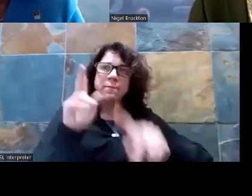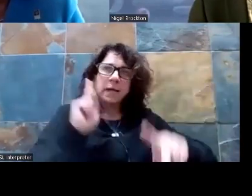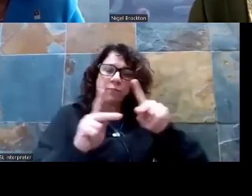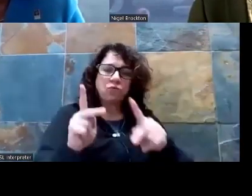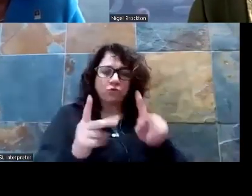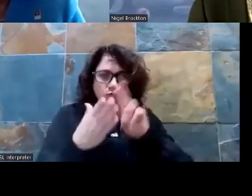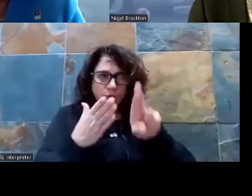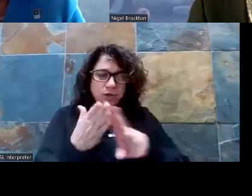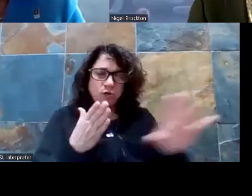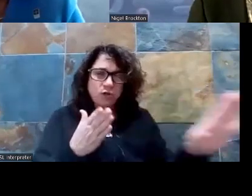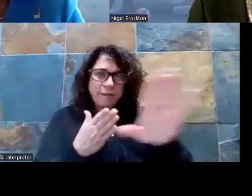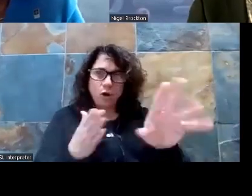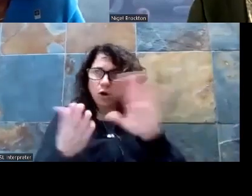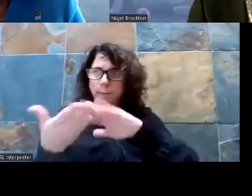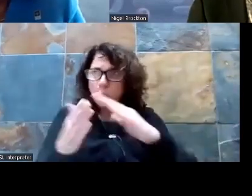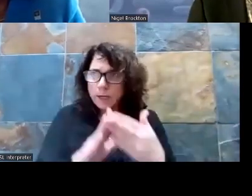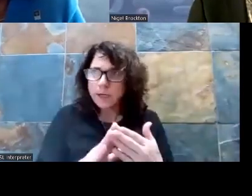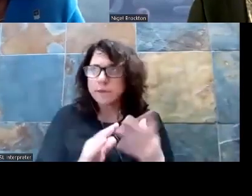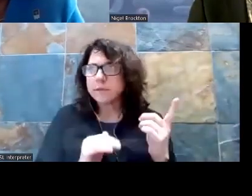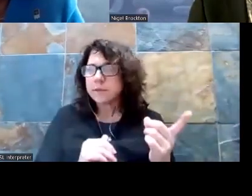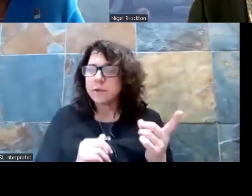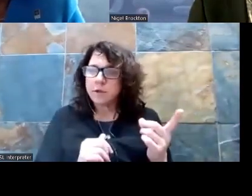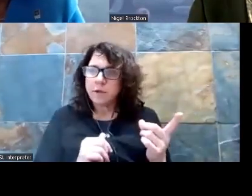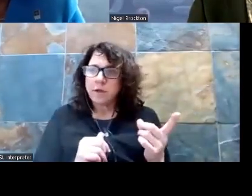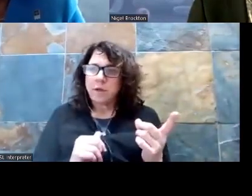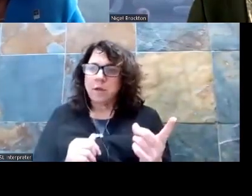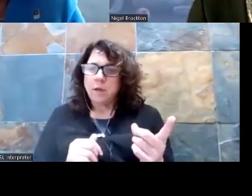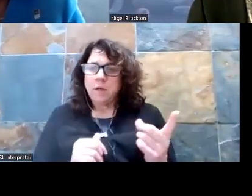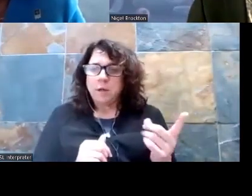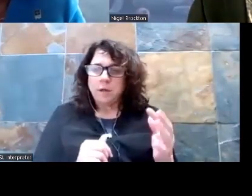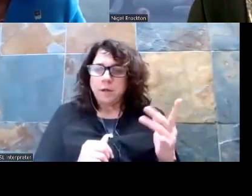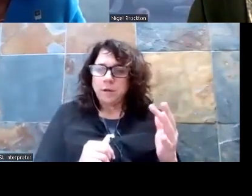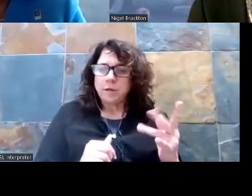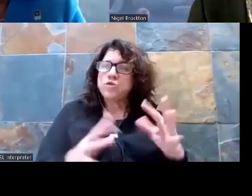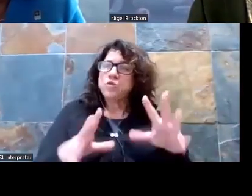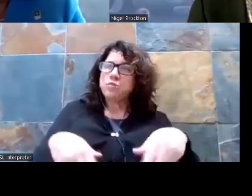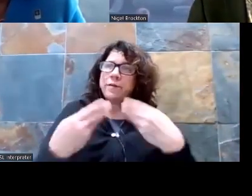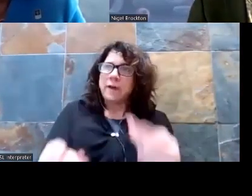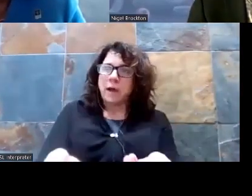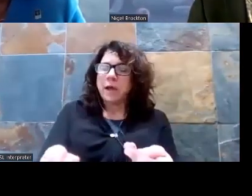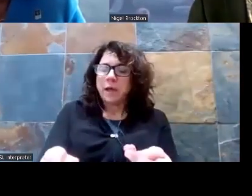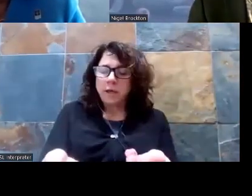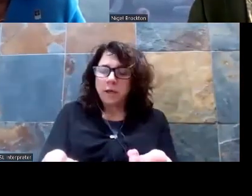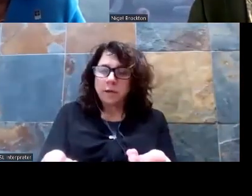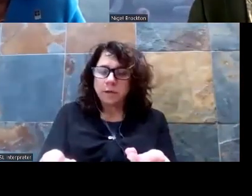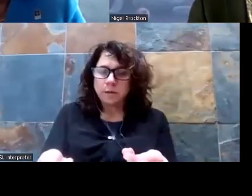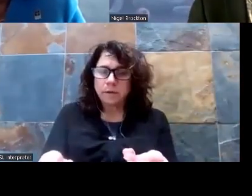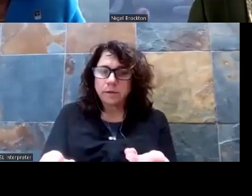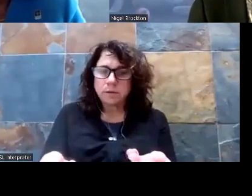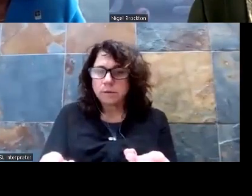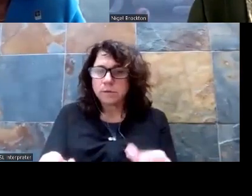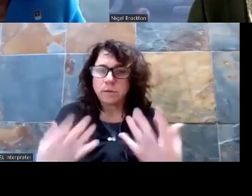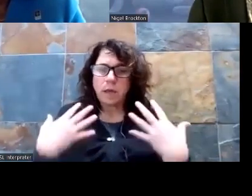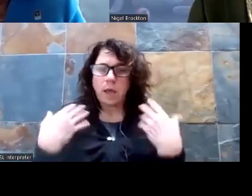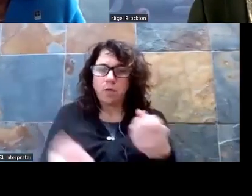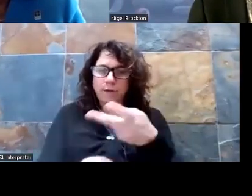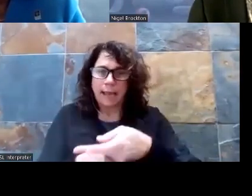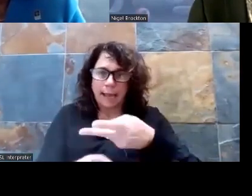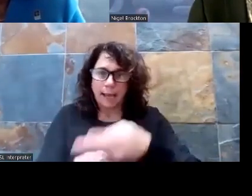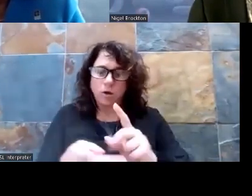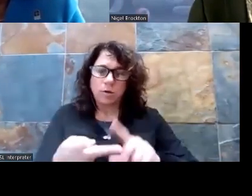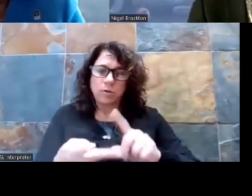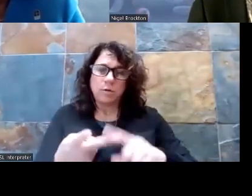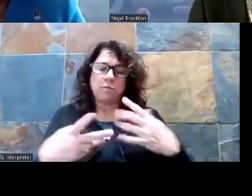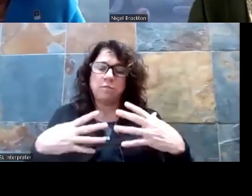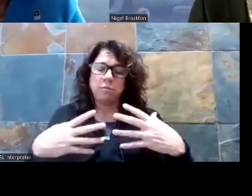research within their own communities, or to even provide provide healthcare, or